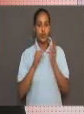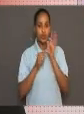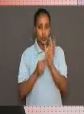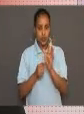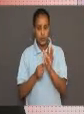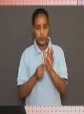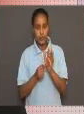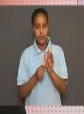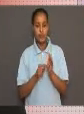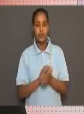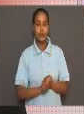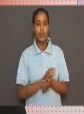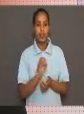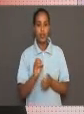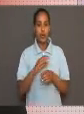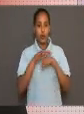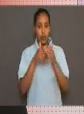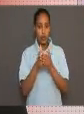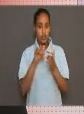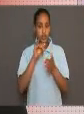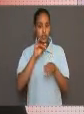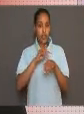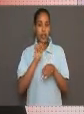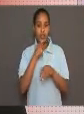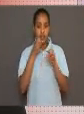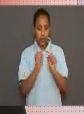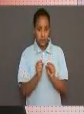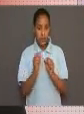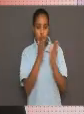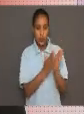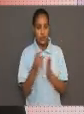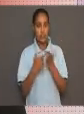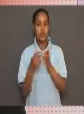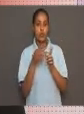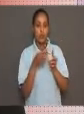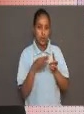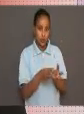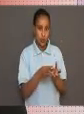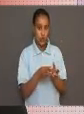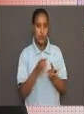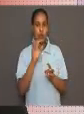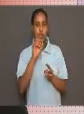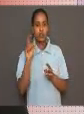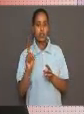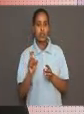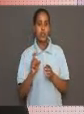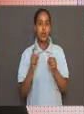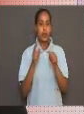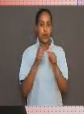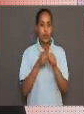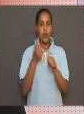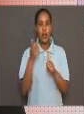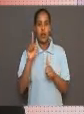this process and concluded that acids can be prepared this way by oxidizing